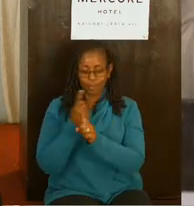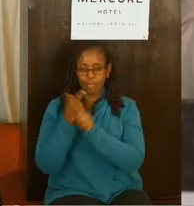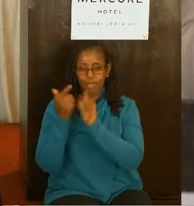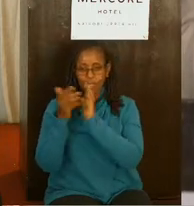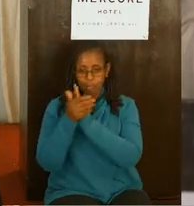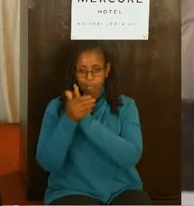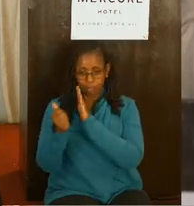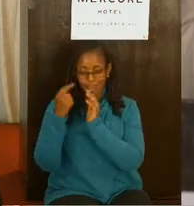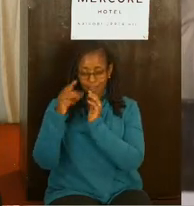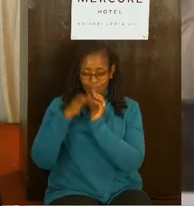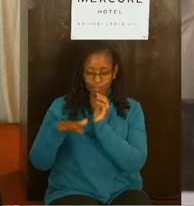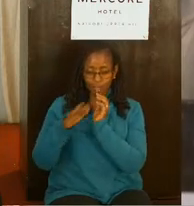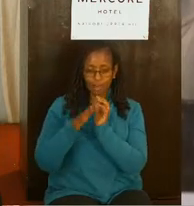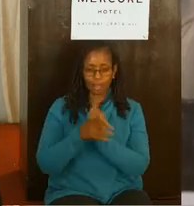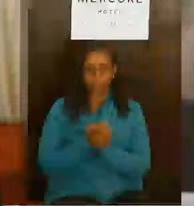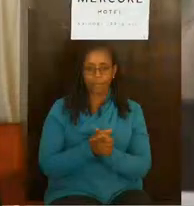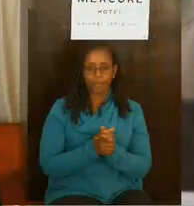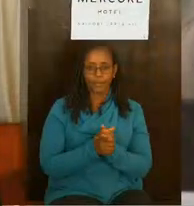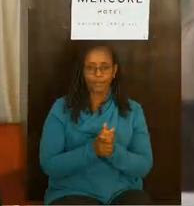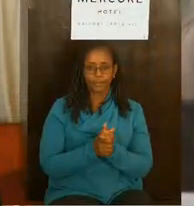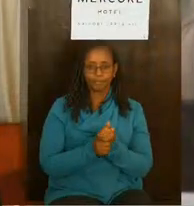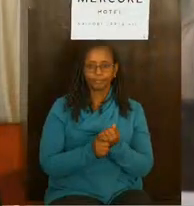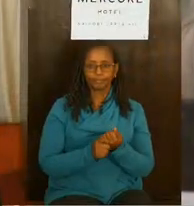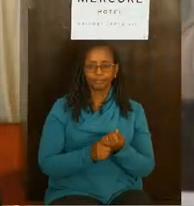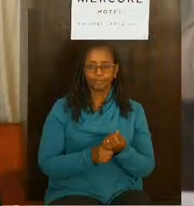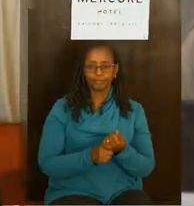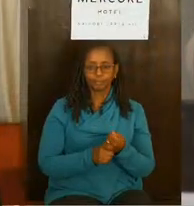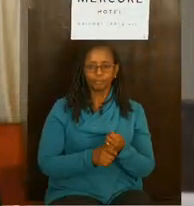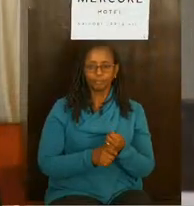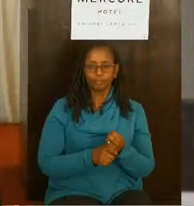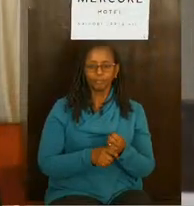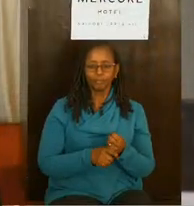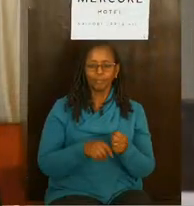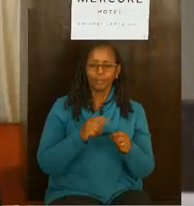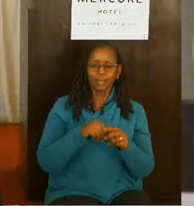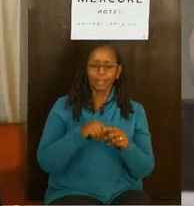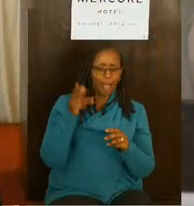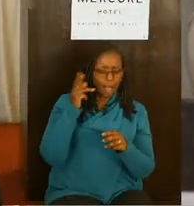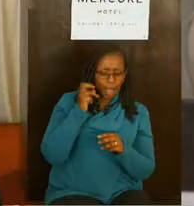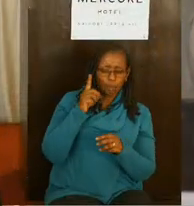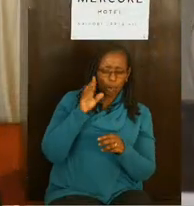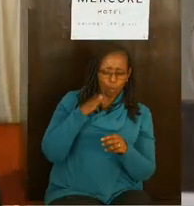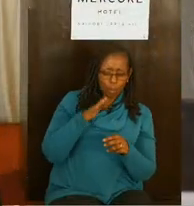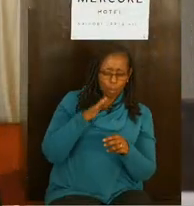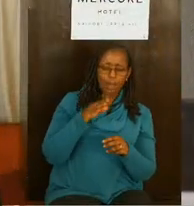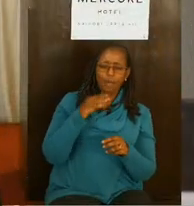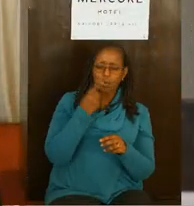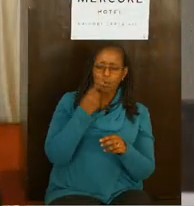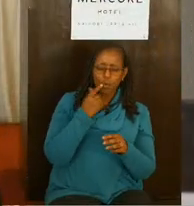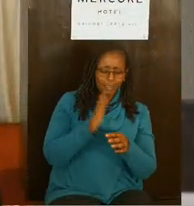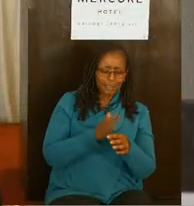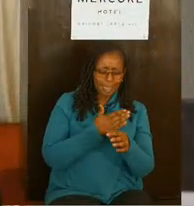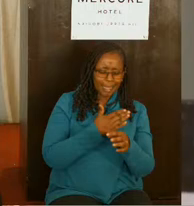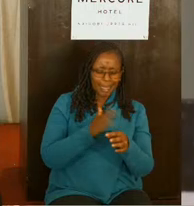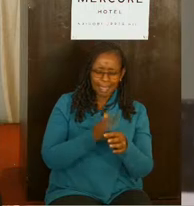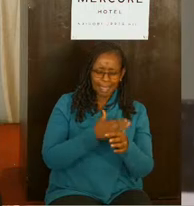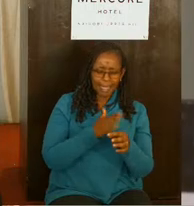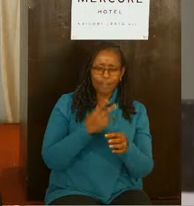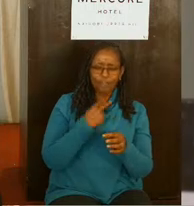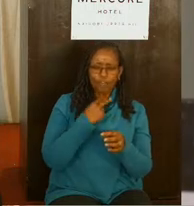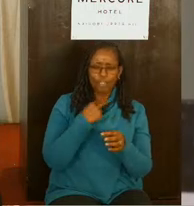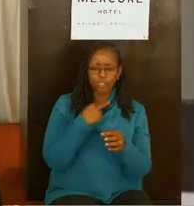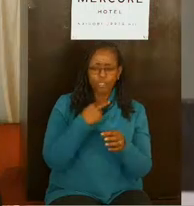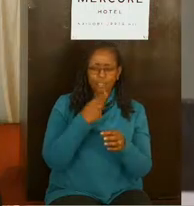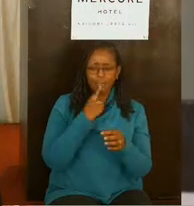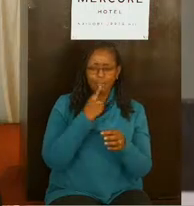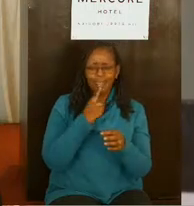um first when I heard the lady who was singing it was a very nice voice and saying freedom of their mind and I was asking is which